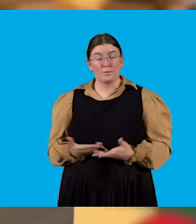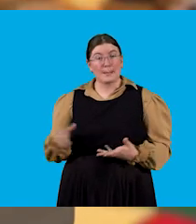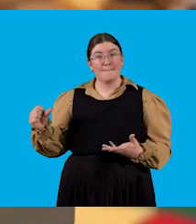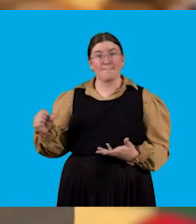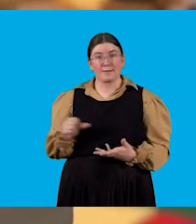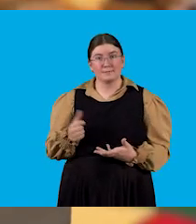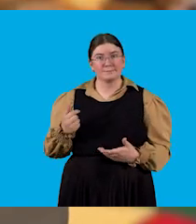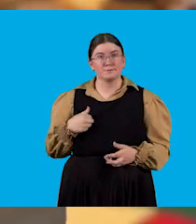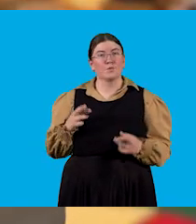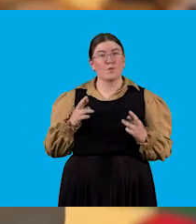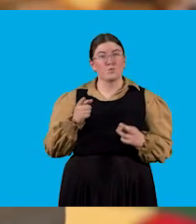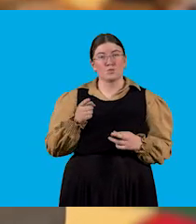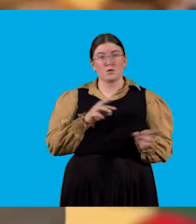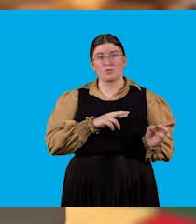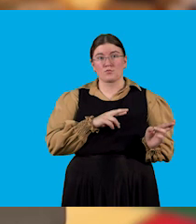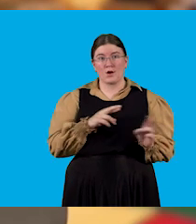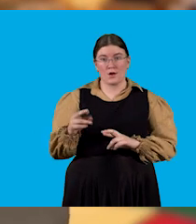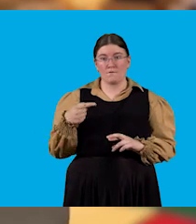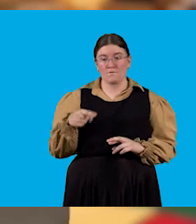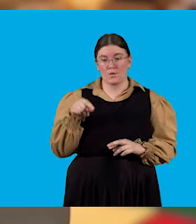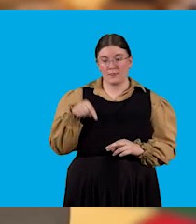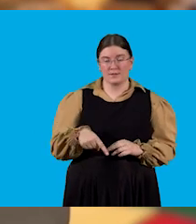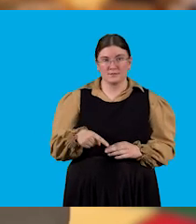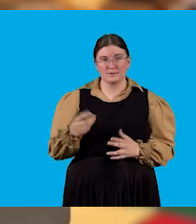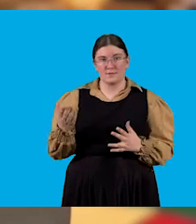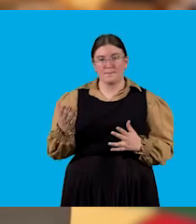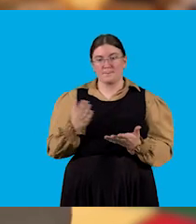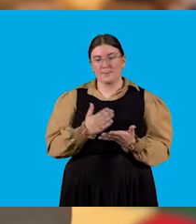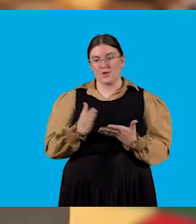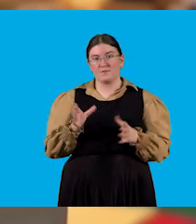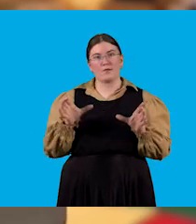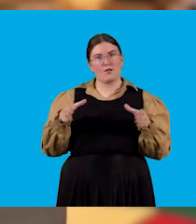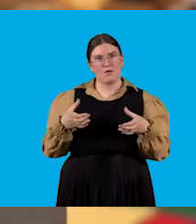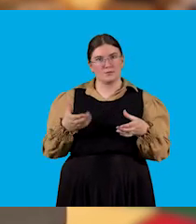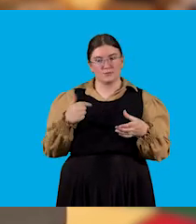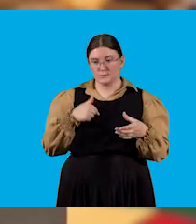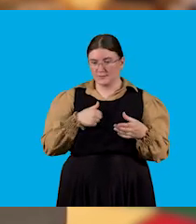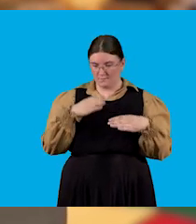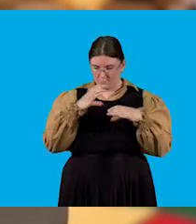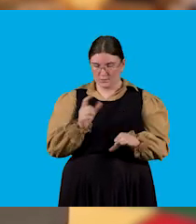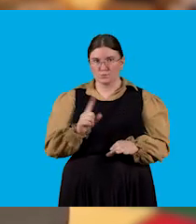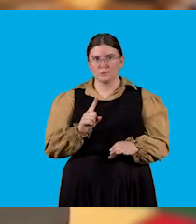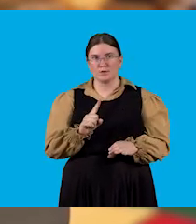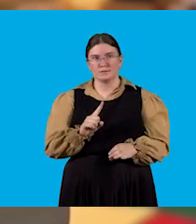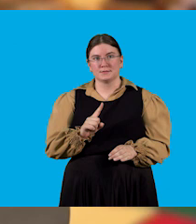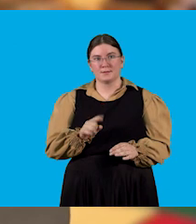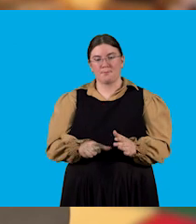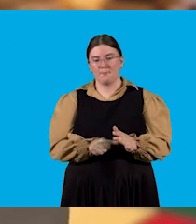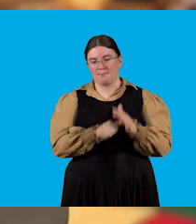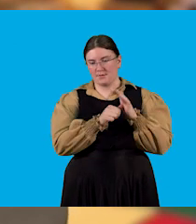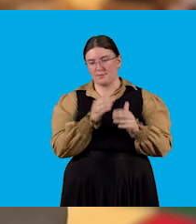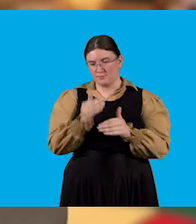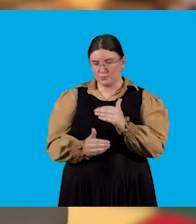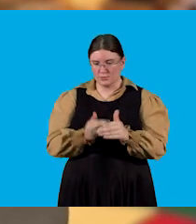Welcome back. I hope you are ready for this part of the lesson where we will be looking at the main processes that